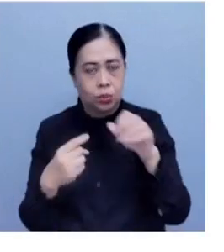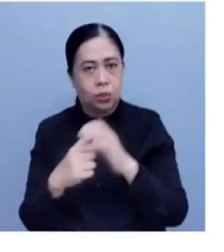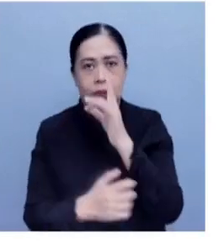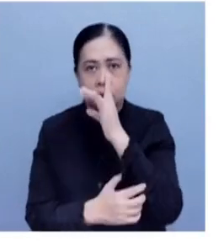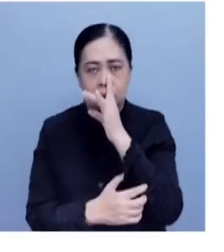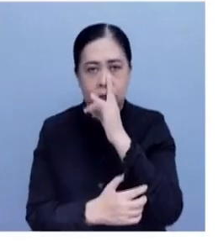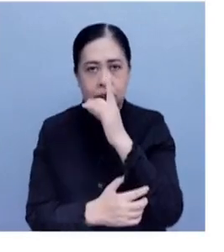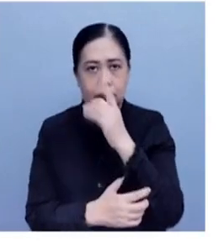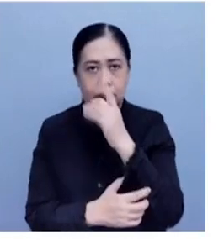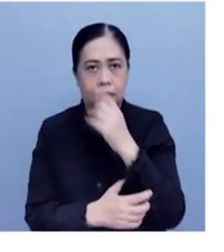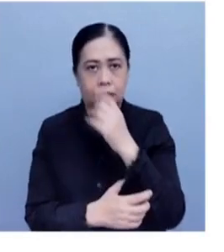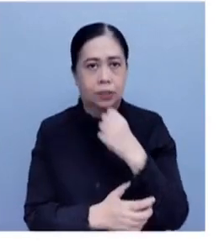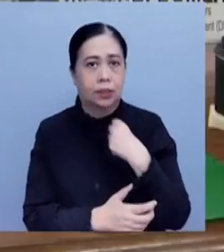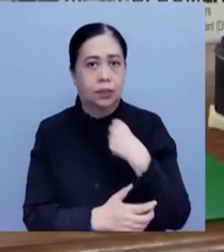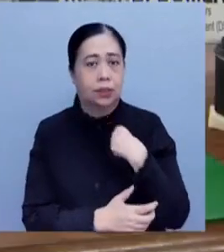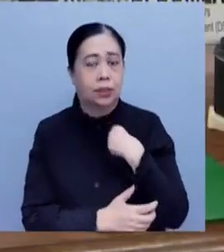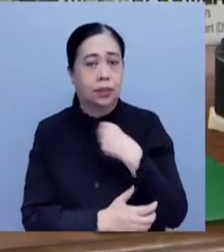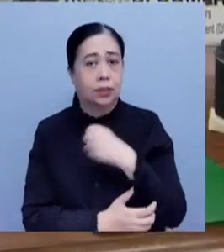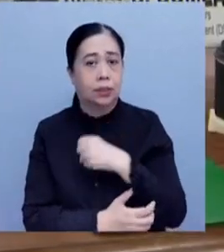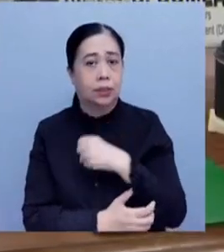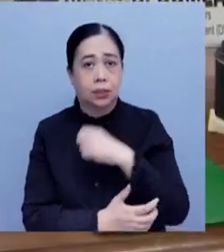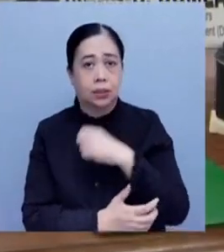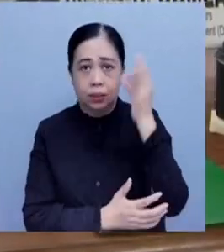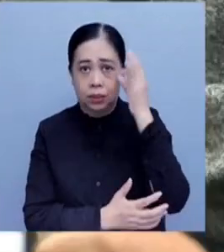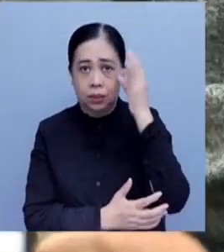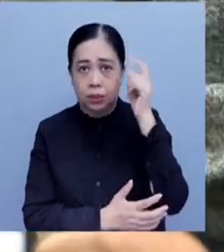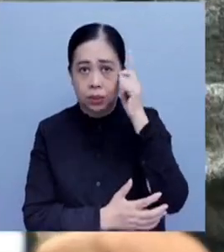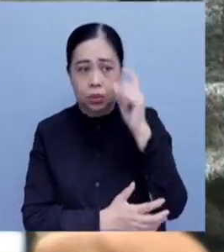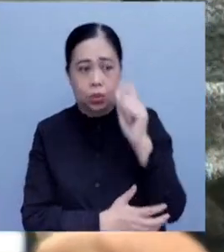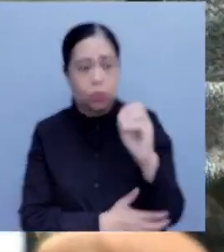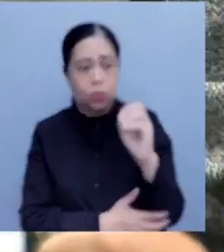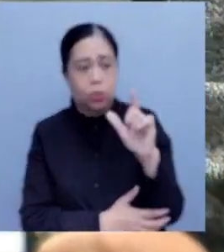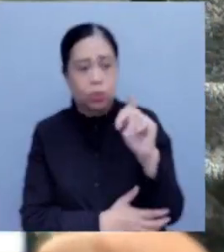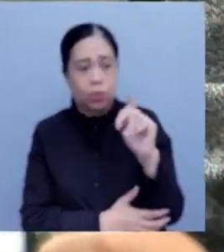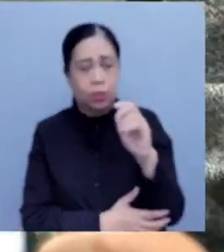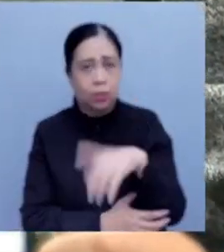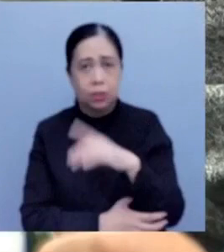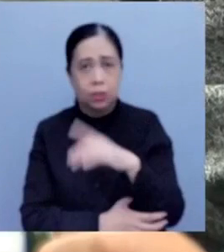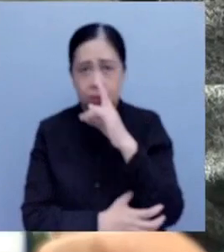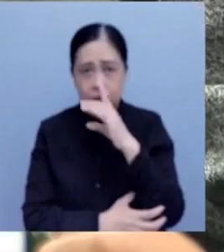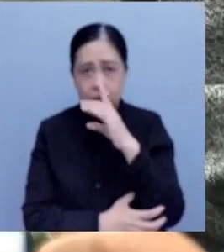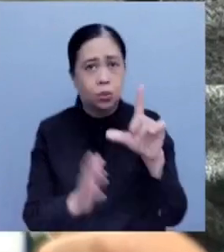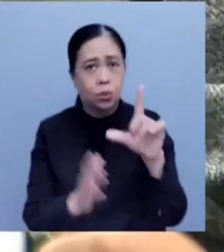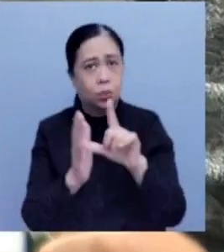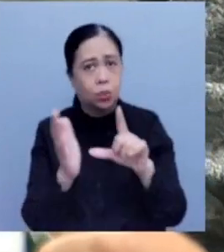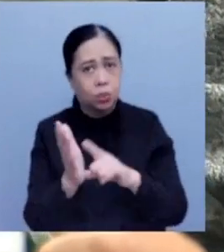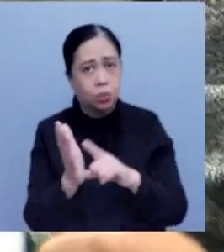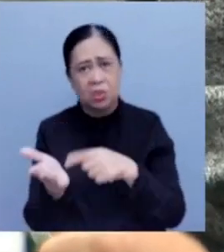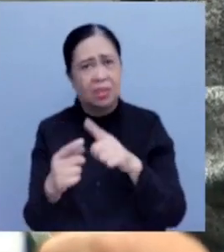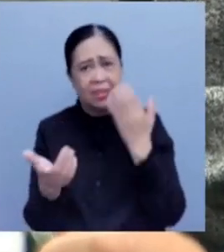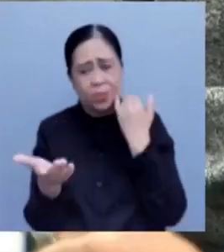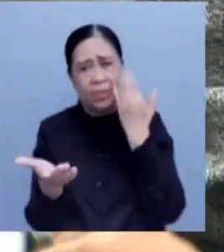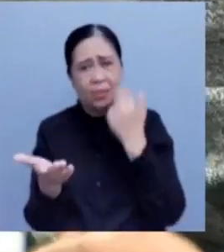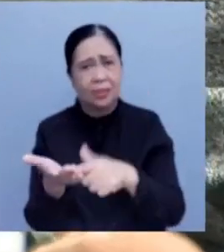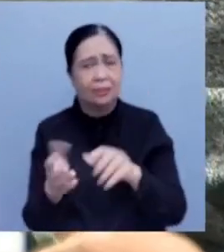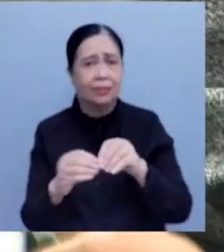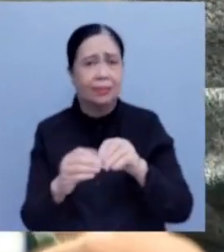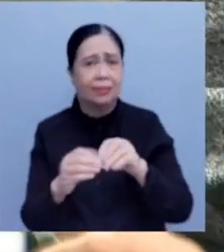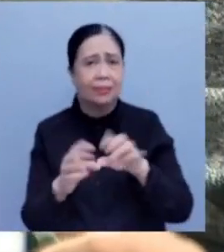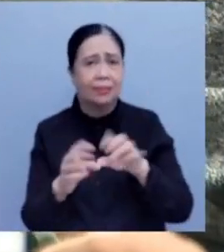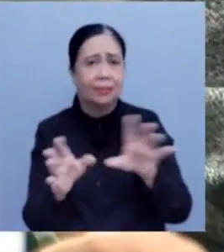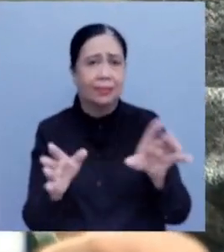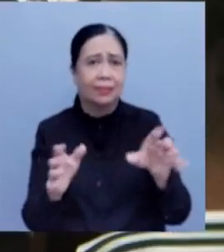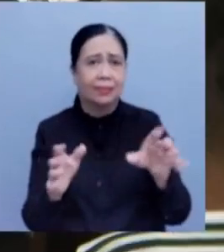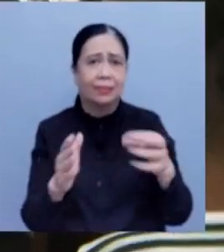Senator Frances Tolentino says while the Domestic Workers Act is good on paper, there are gaps when it comes to its implementation. The